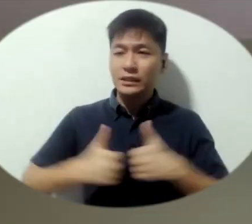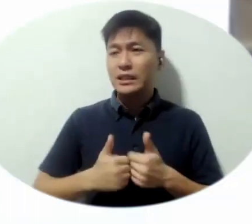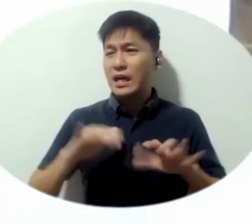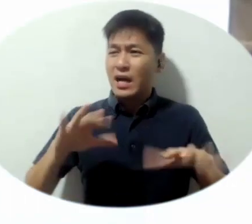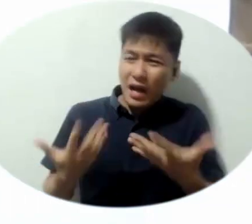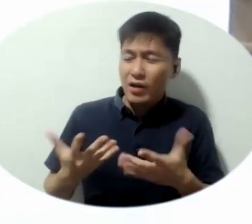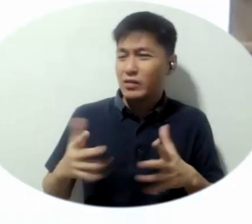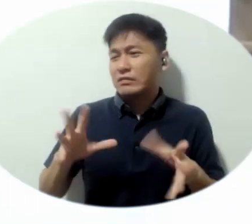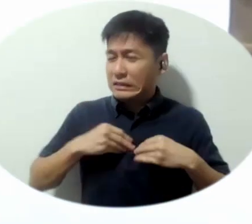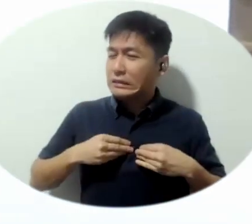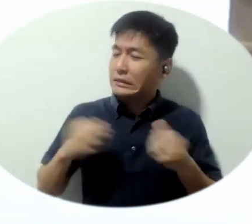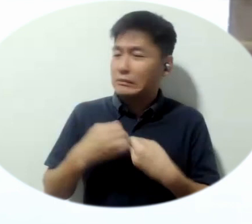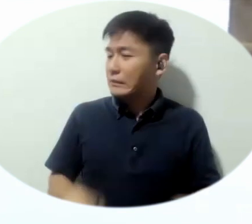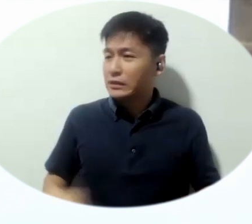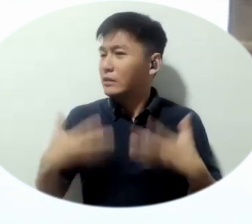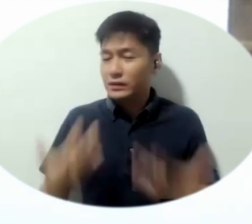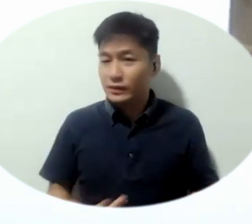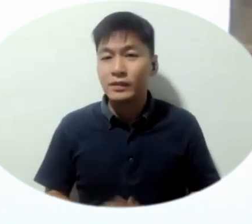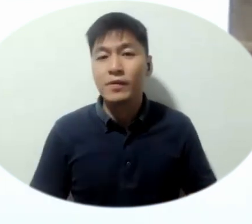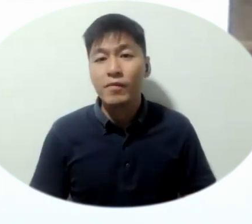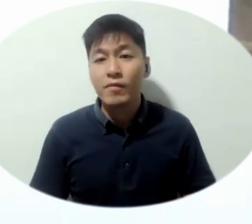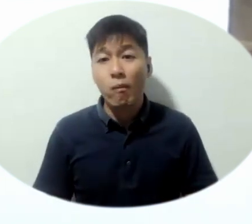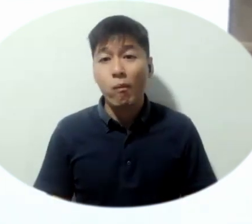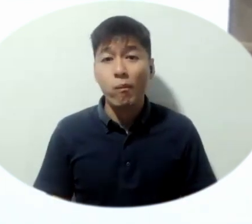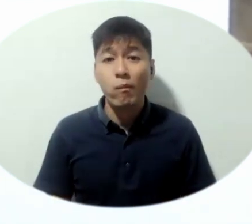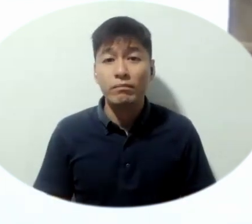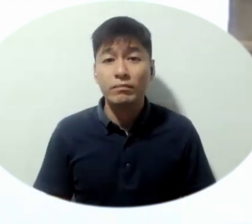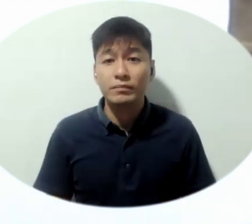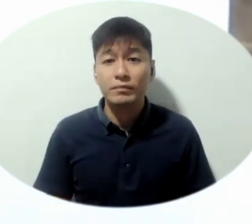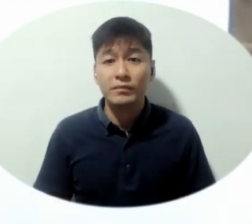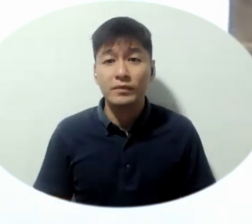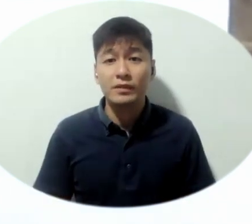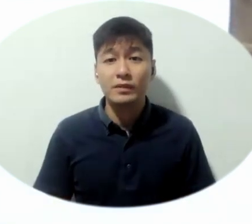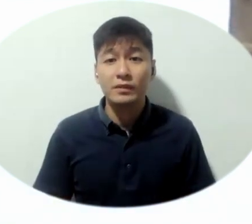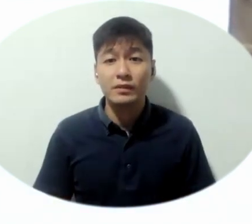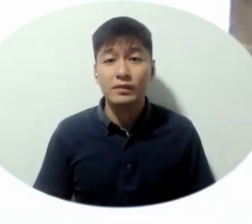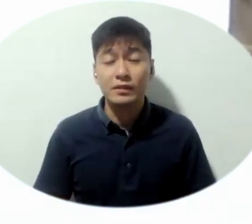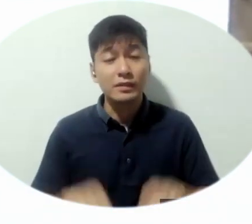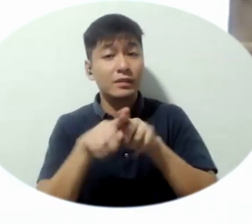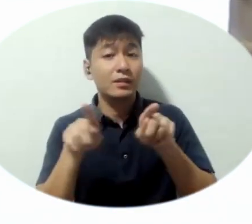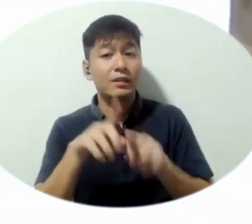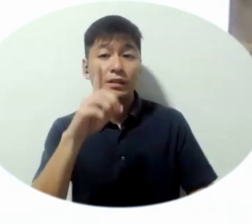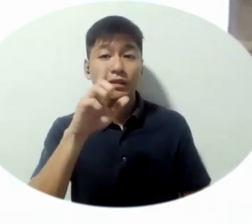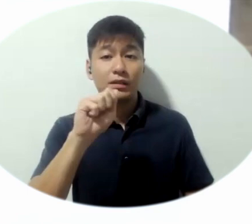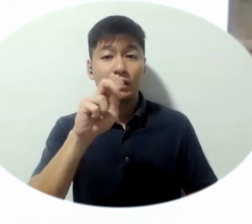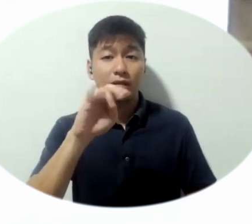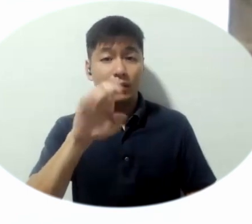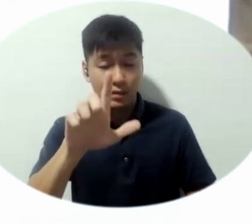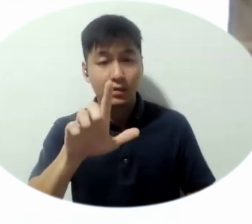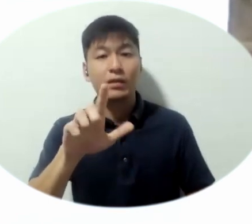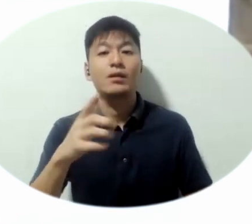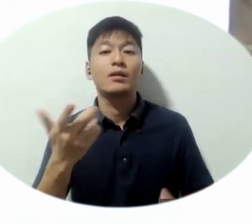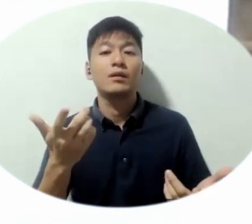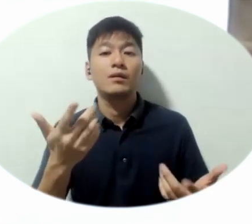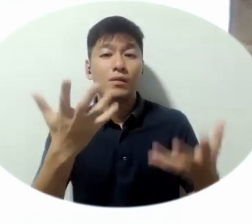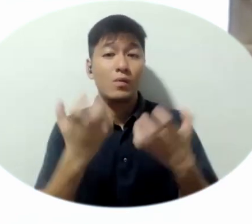said, he wanted to have just a proper conversation with the surroundings, and he's taking care. And it's, you know, when you have a